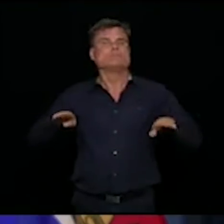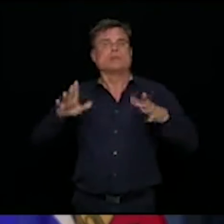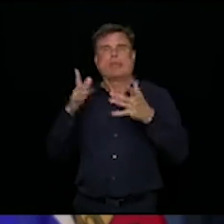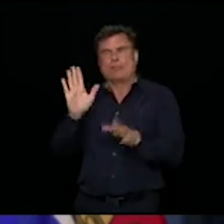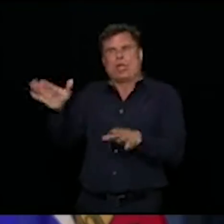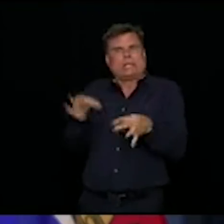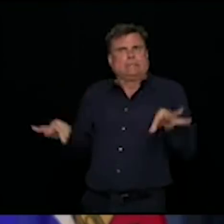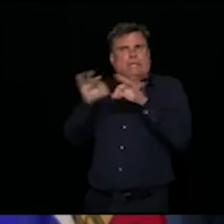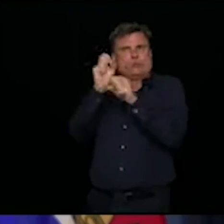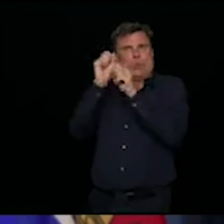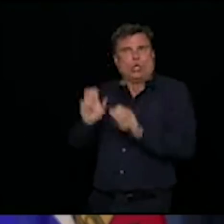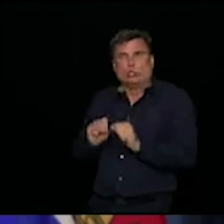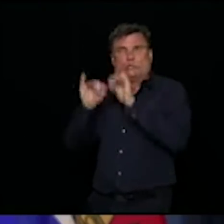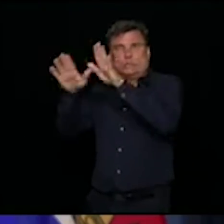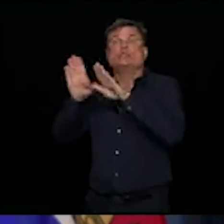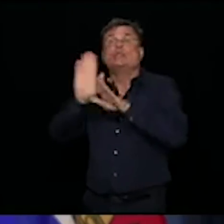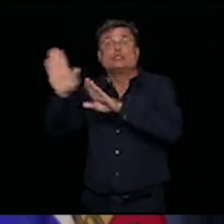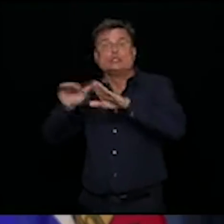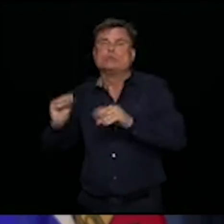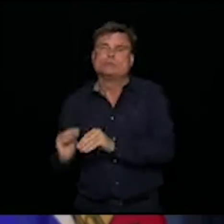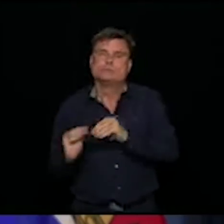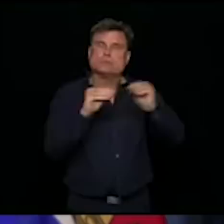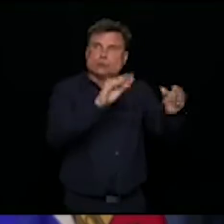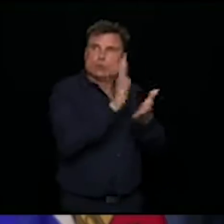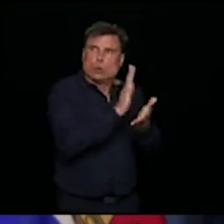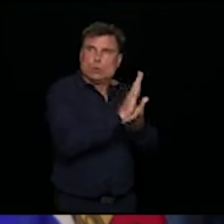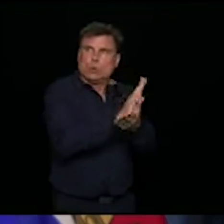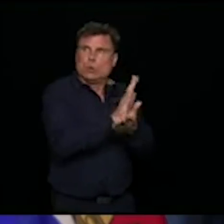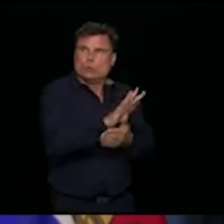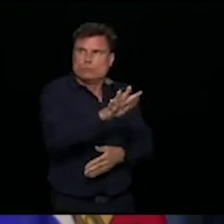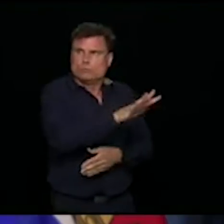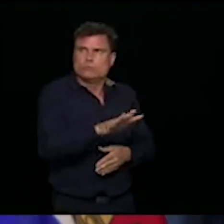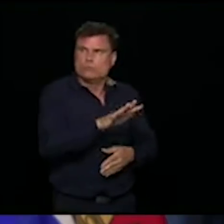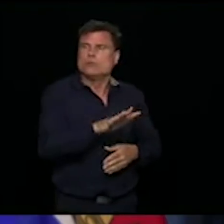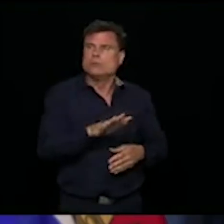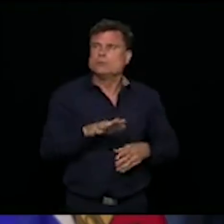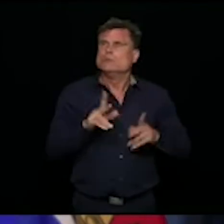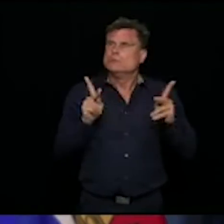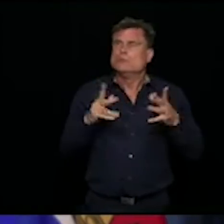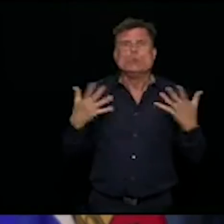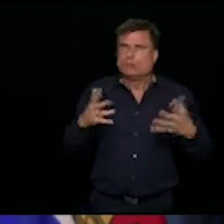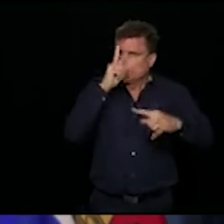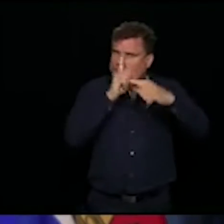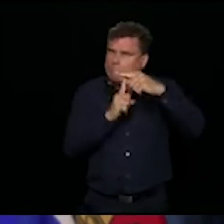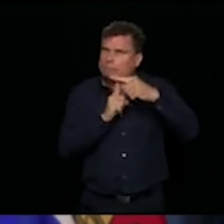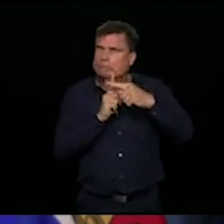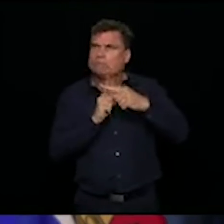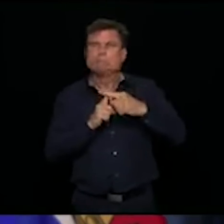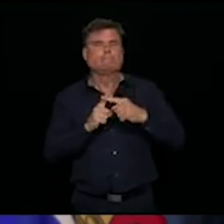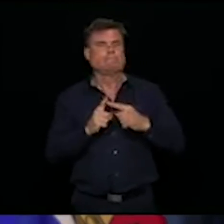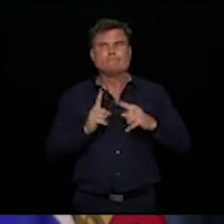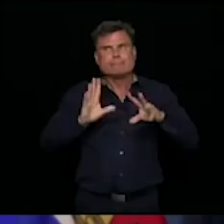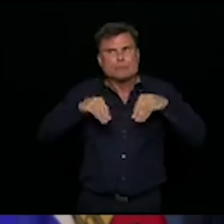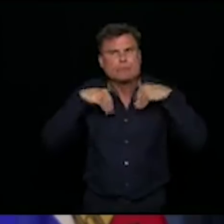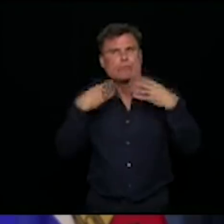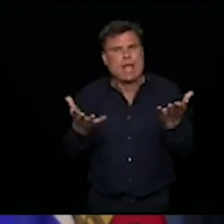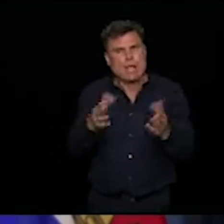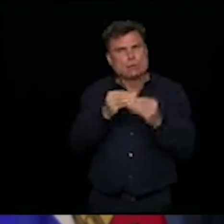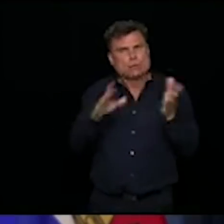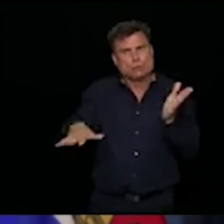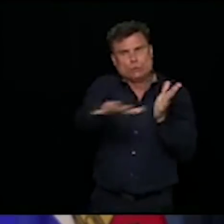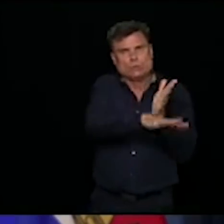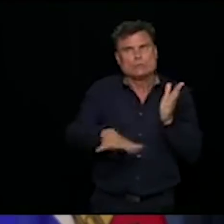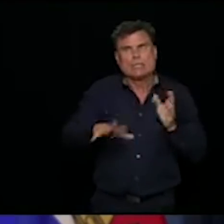period, we saw families and school communities really step up in heroic ways to provide essential